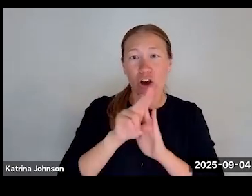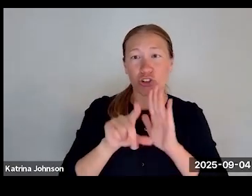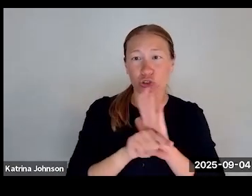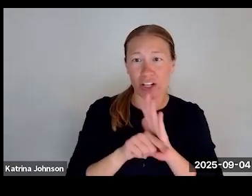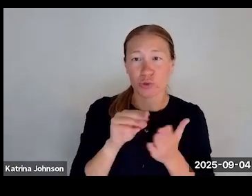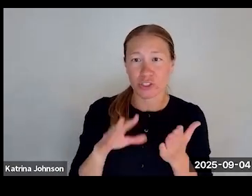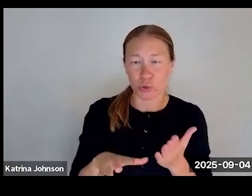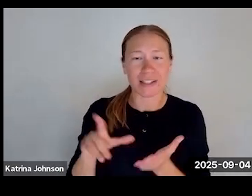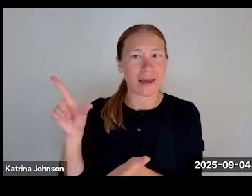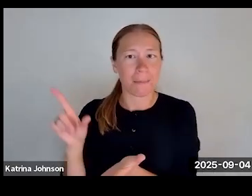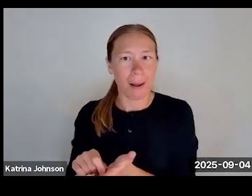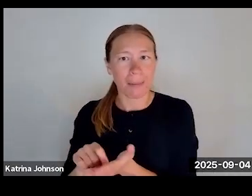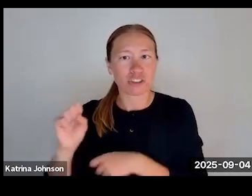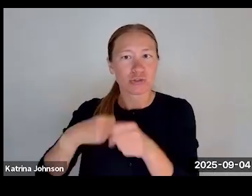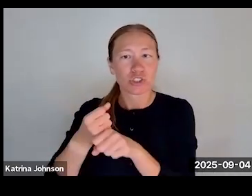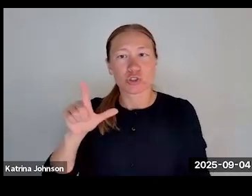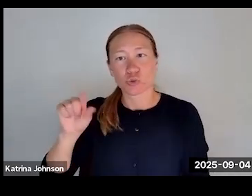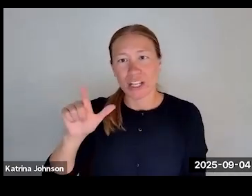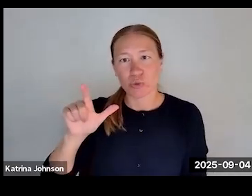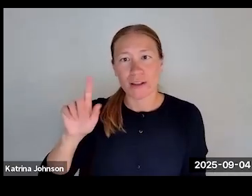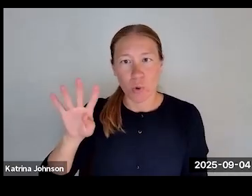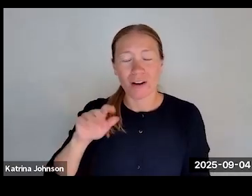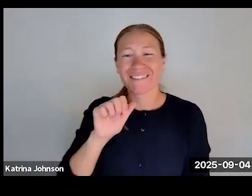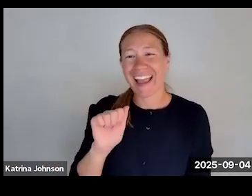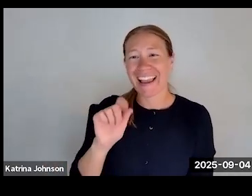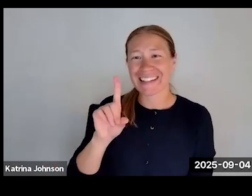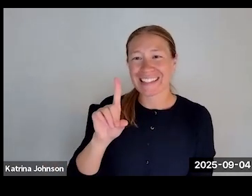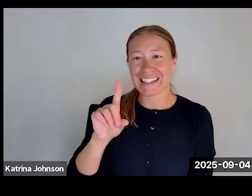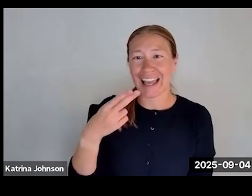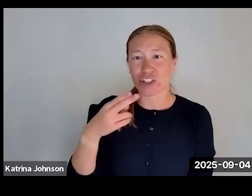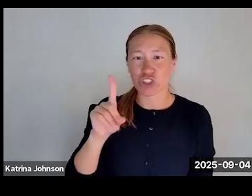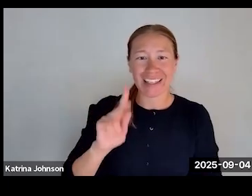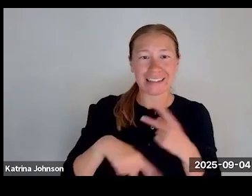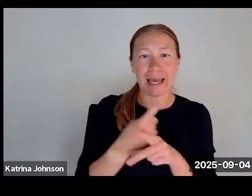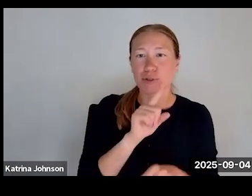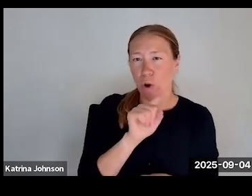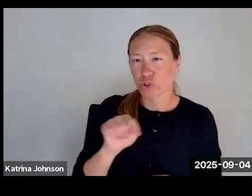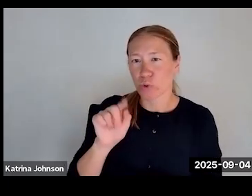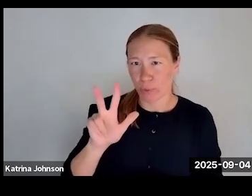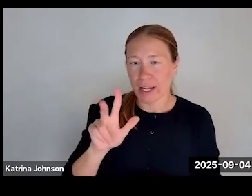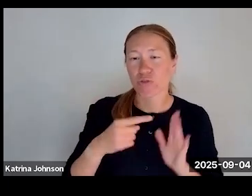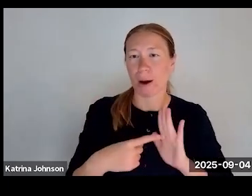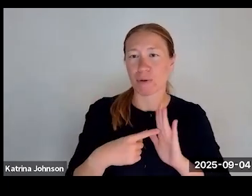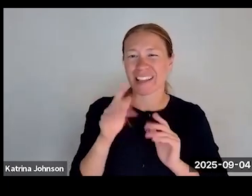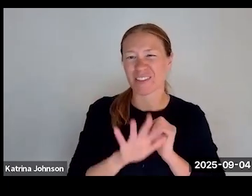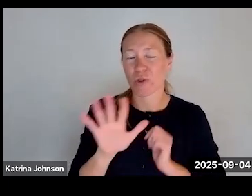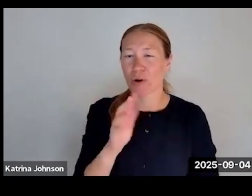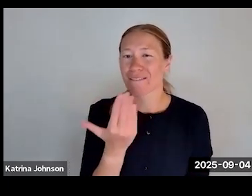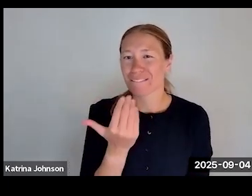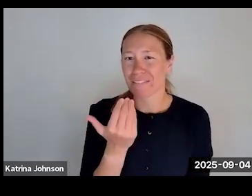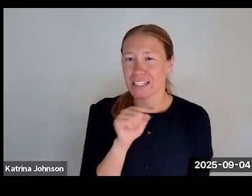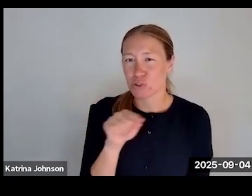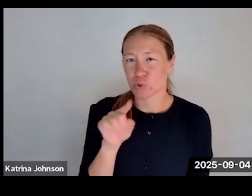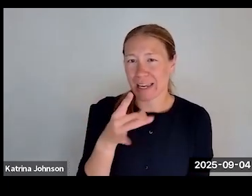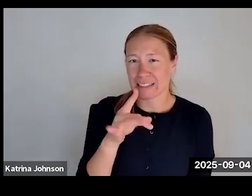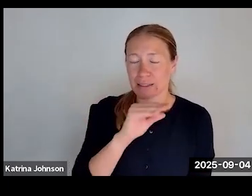published in 2024, ADHD types 1 through 3 represents about 15 to 18%